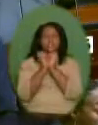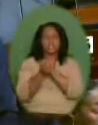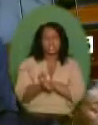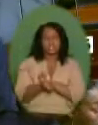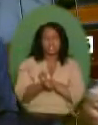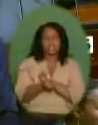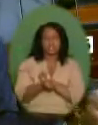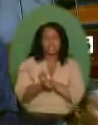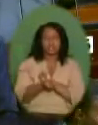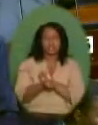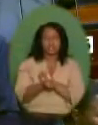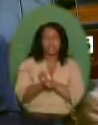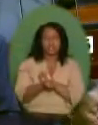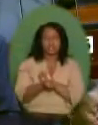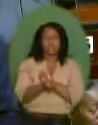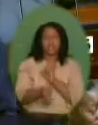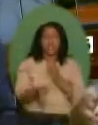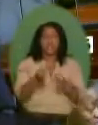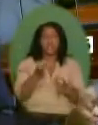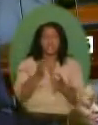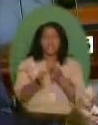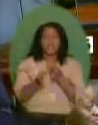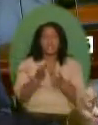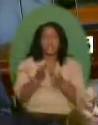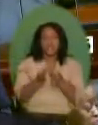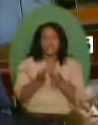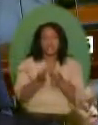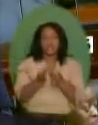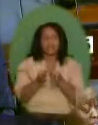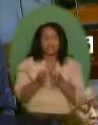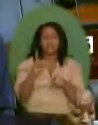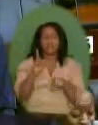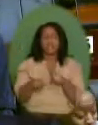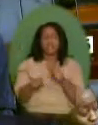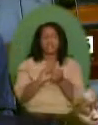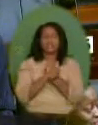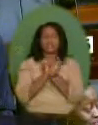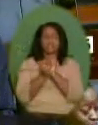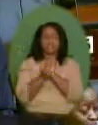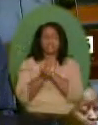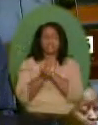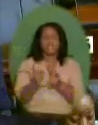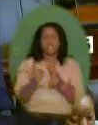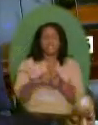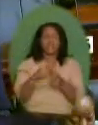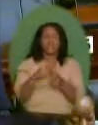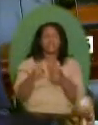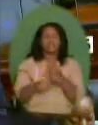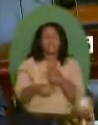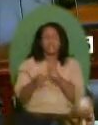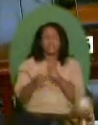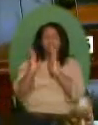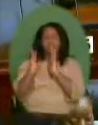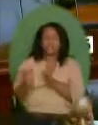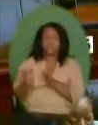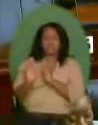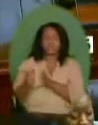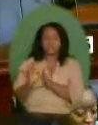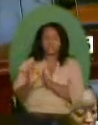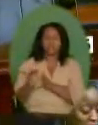find themselves having to slavishly defend for the sake of saving face or disowning their own